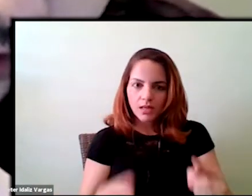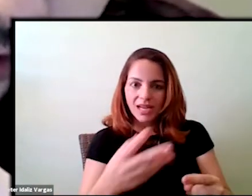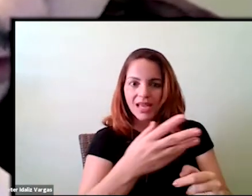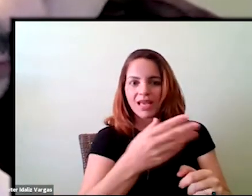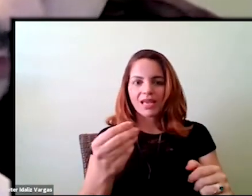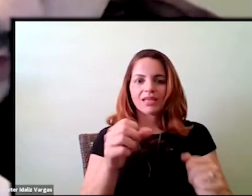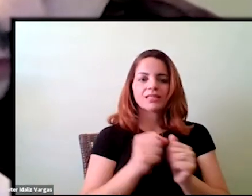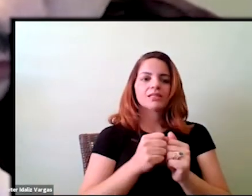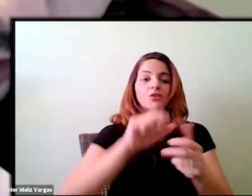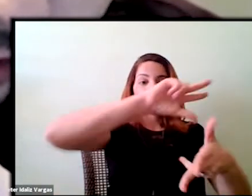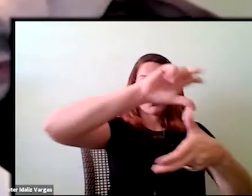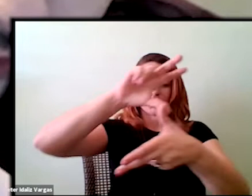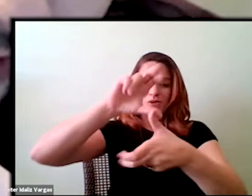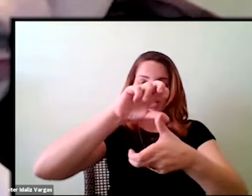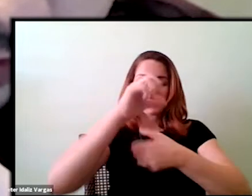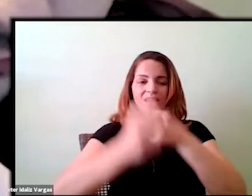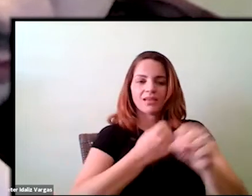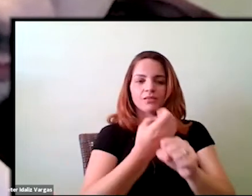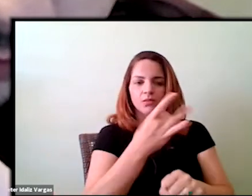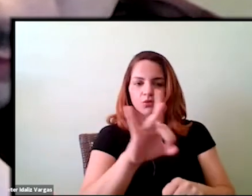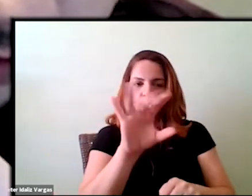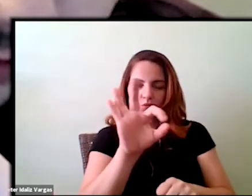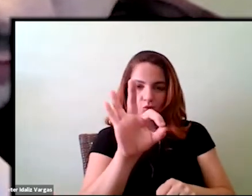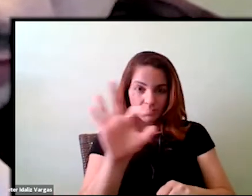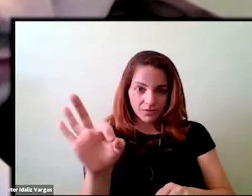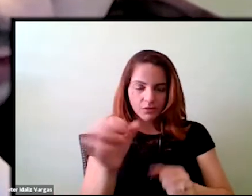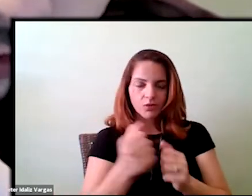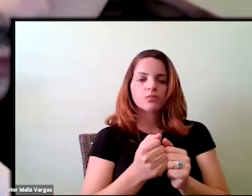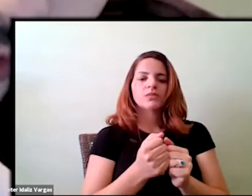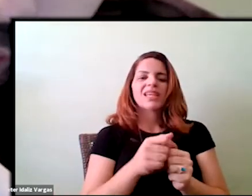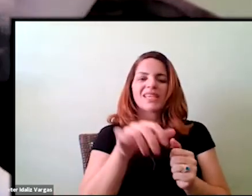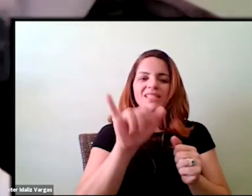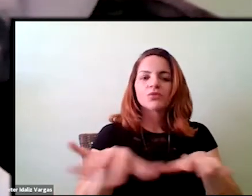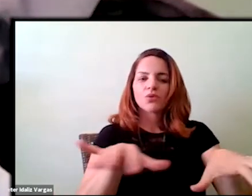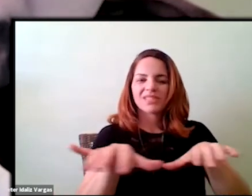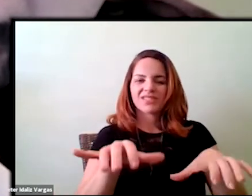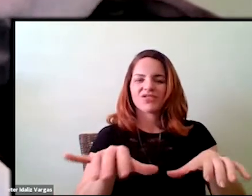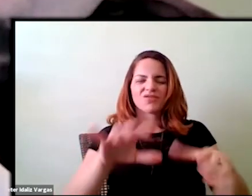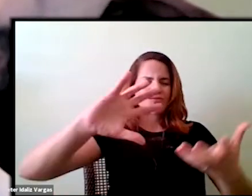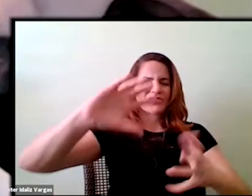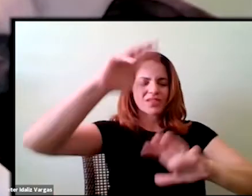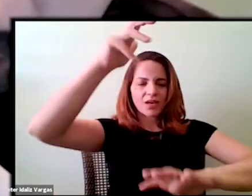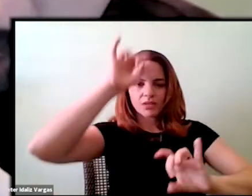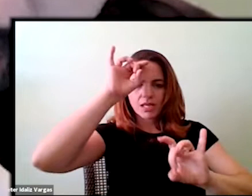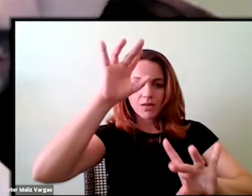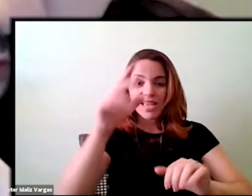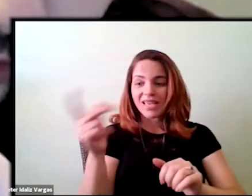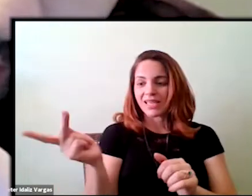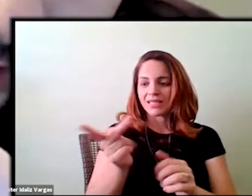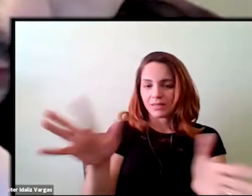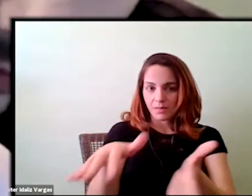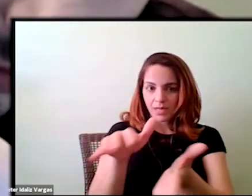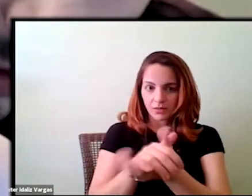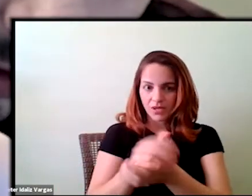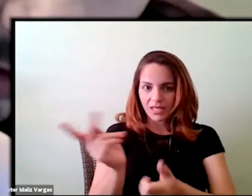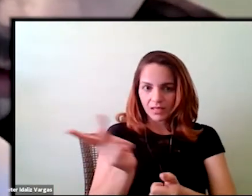upheaval, the young couple is lured along with thousands of other Puerto Ricanos to the sugar plantations of Hawaii, another